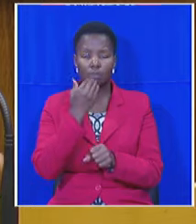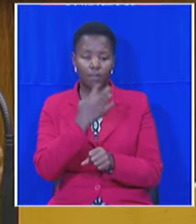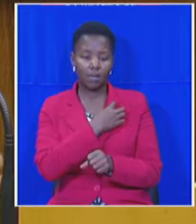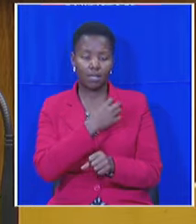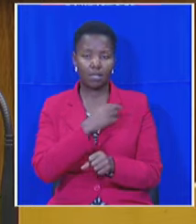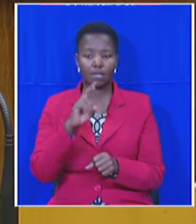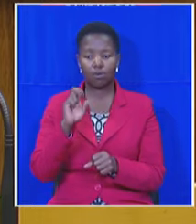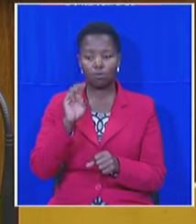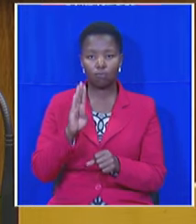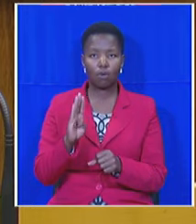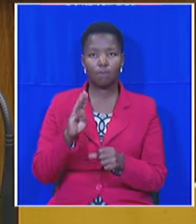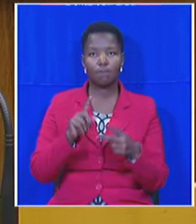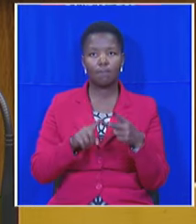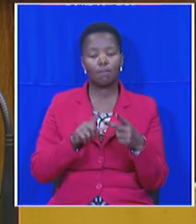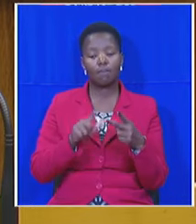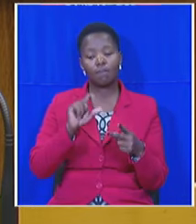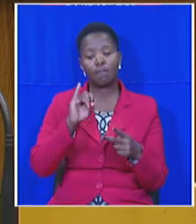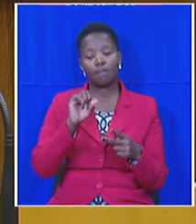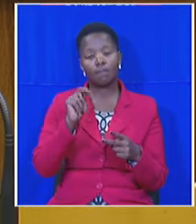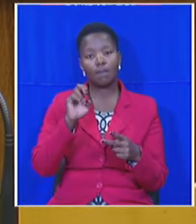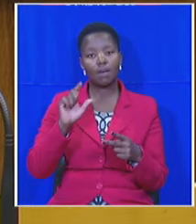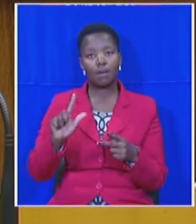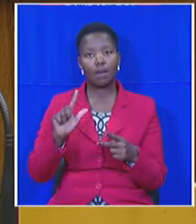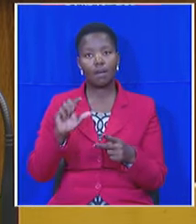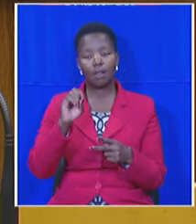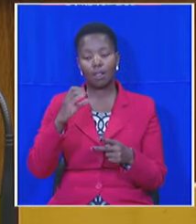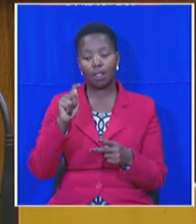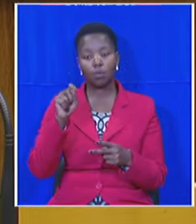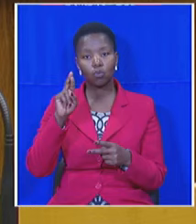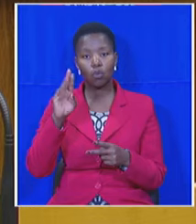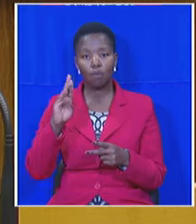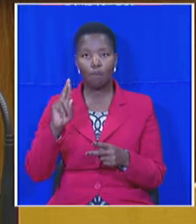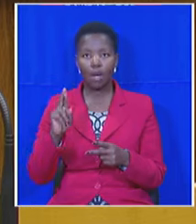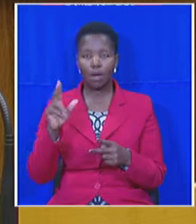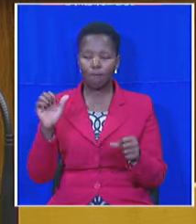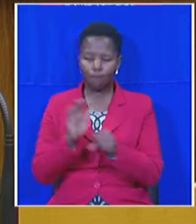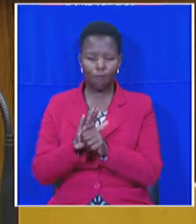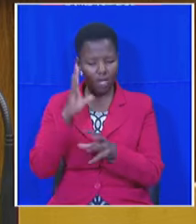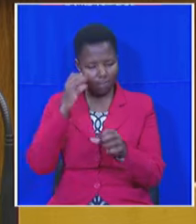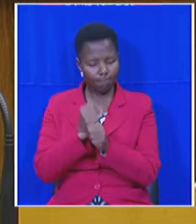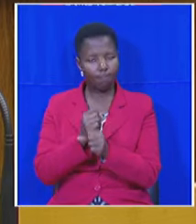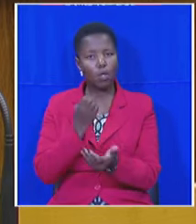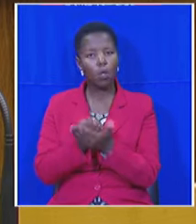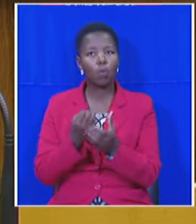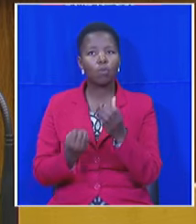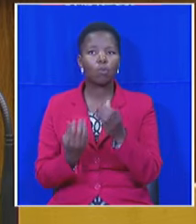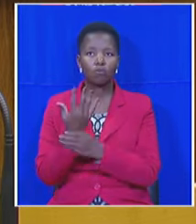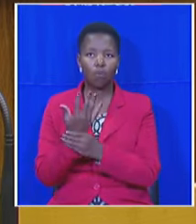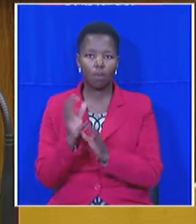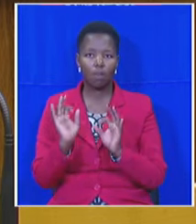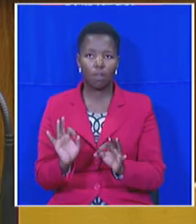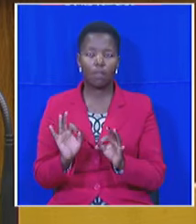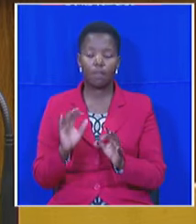Lionel October and his team, driving a faster, more inclusive economic growth. There is the